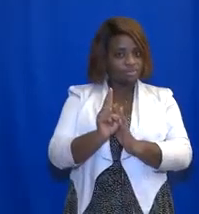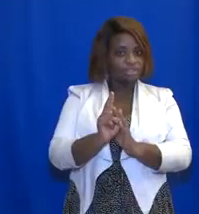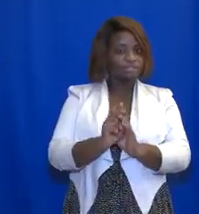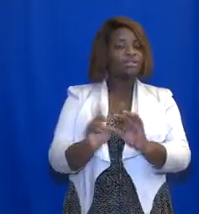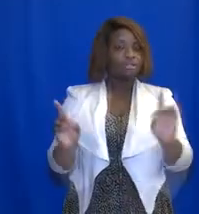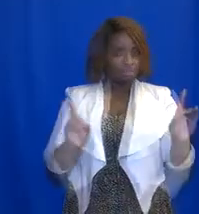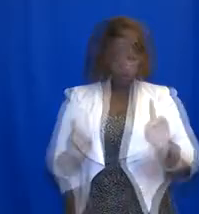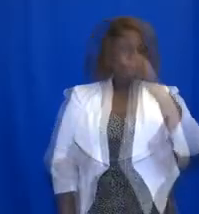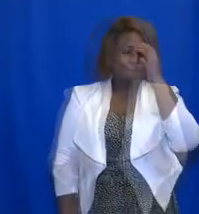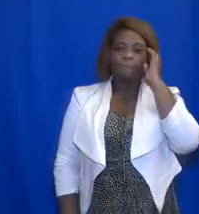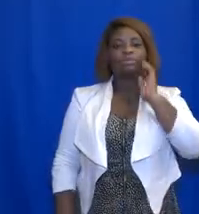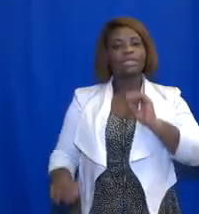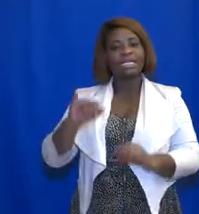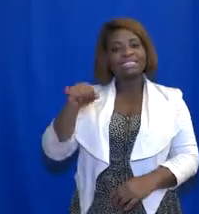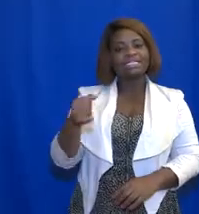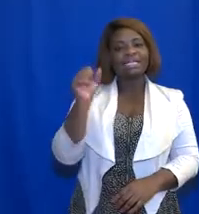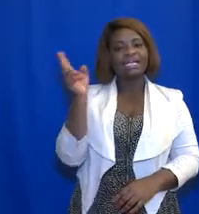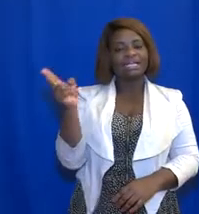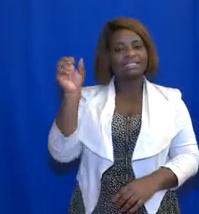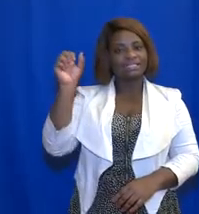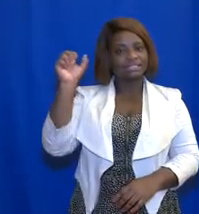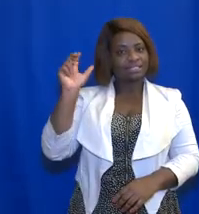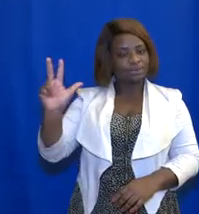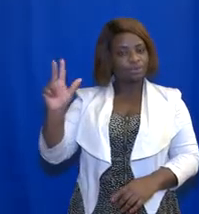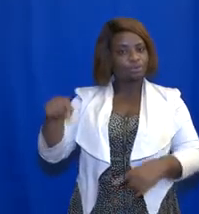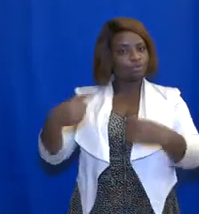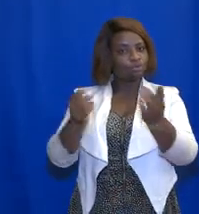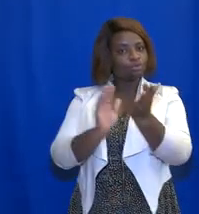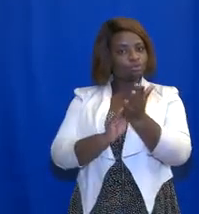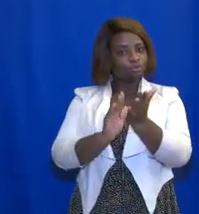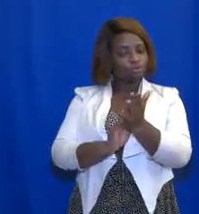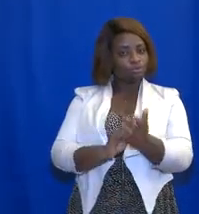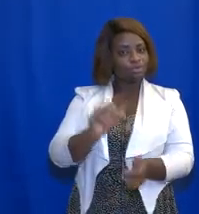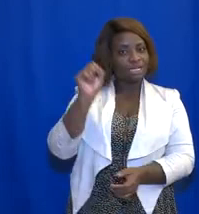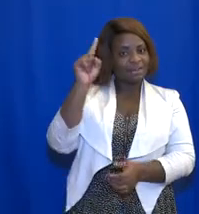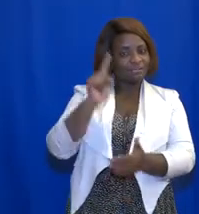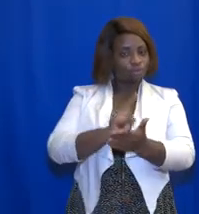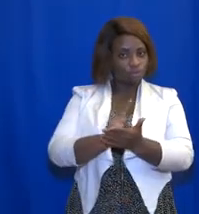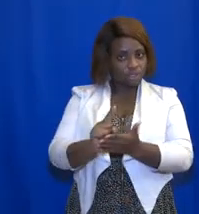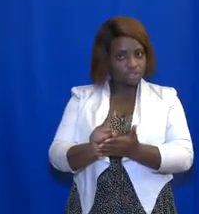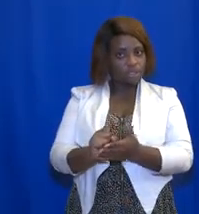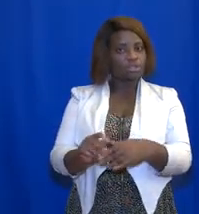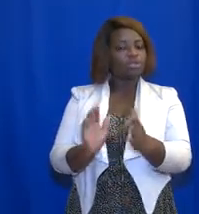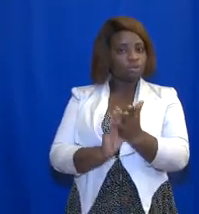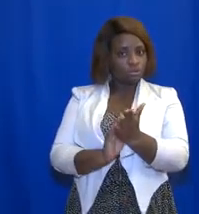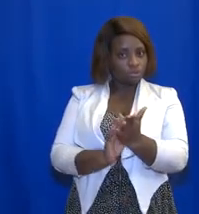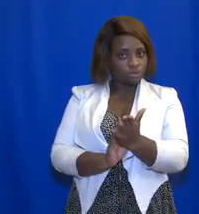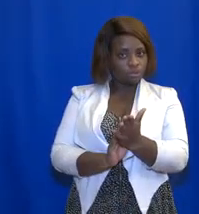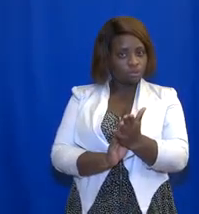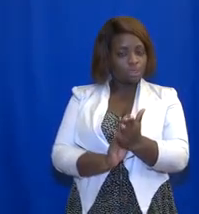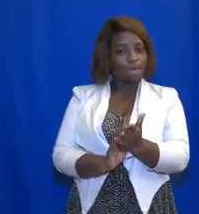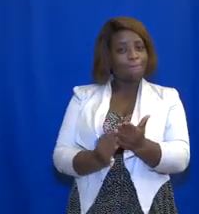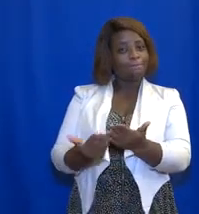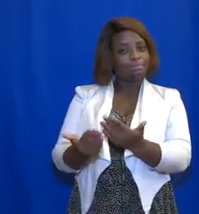university JHS3 bi baya ochi nyuma ke ekome ye school Daniel me